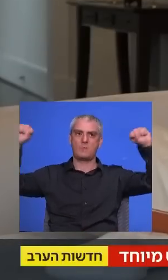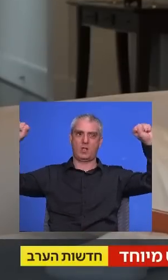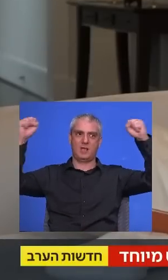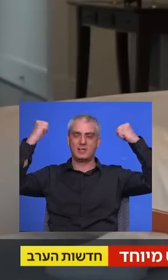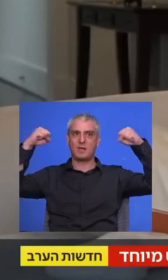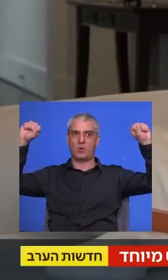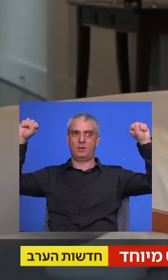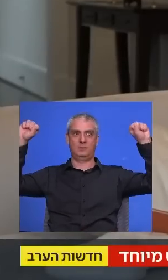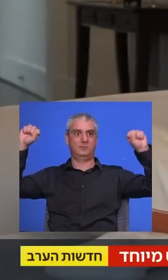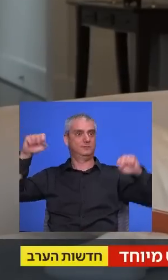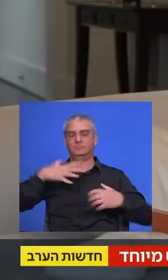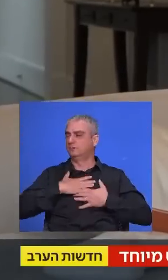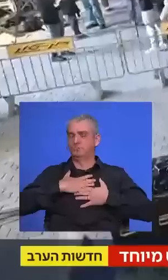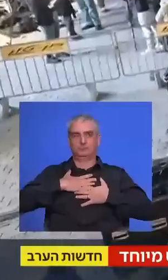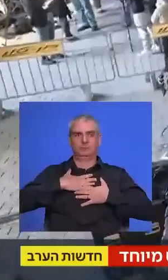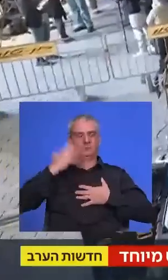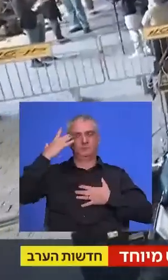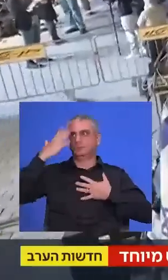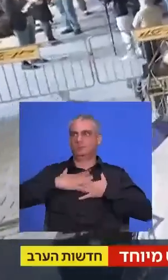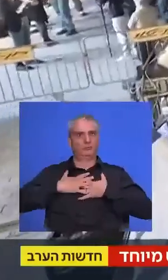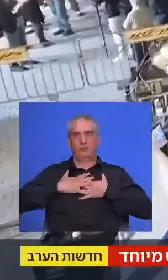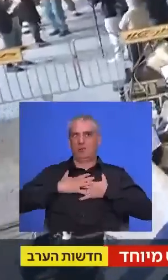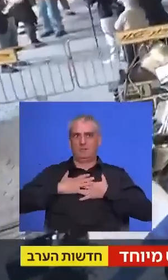democratia. It was incredibly inspiring.